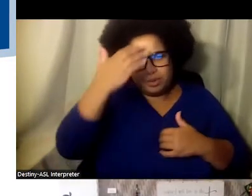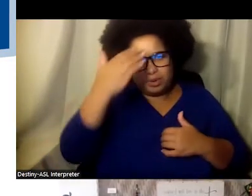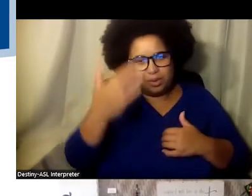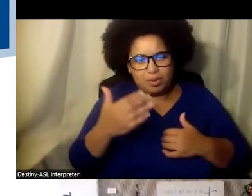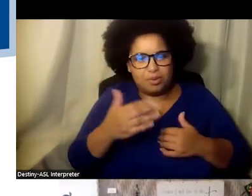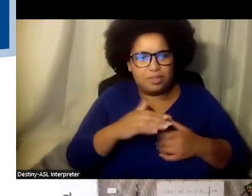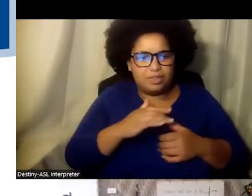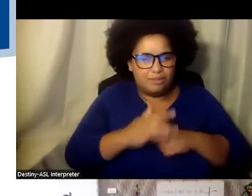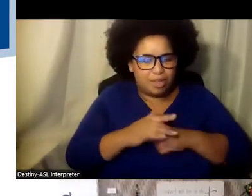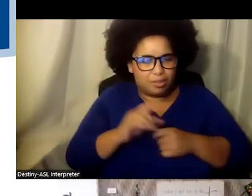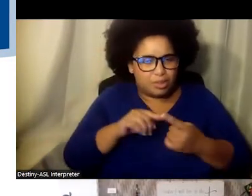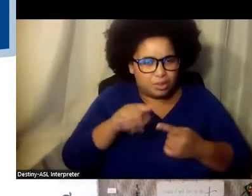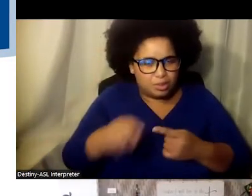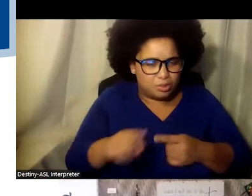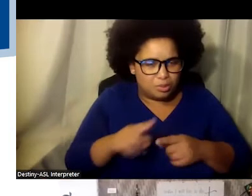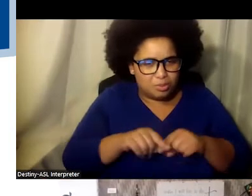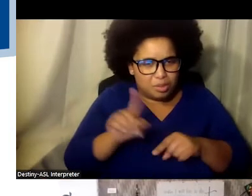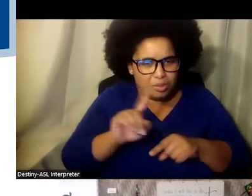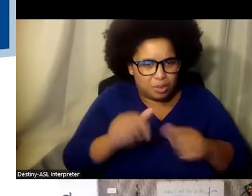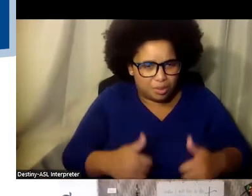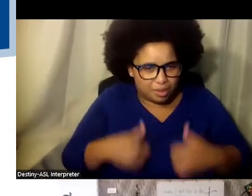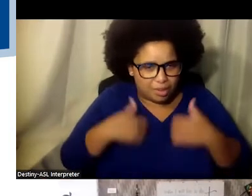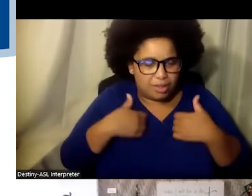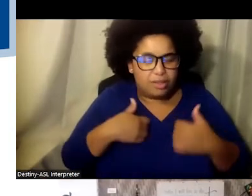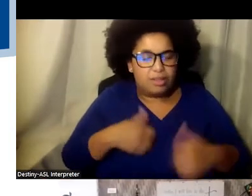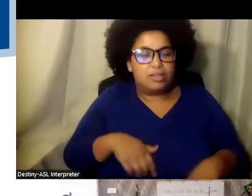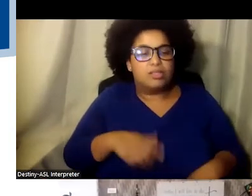you live? Thankfully, that's easy. You call